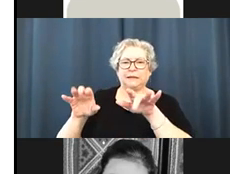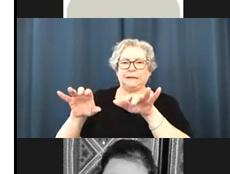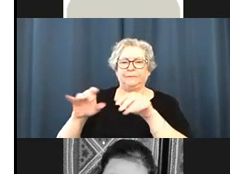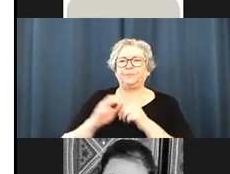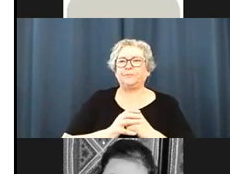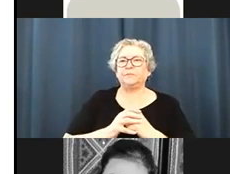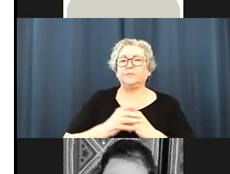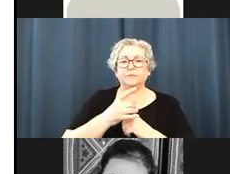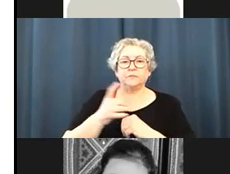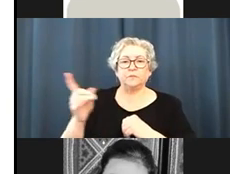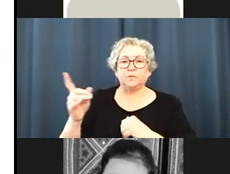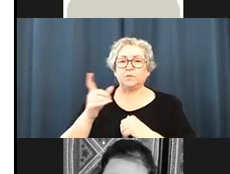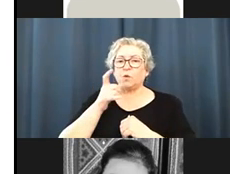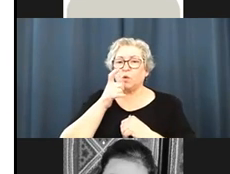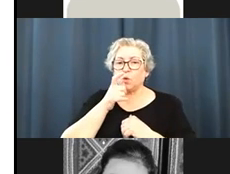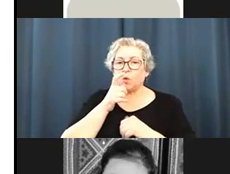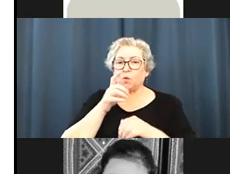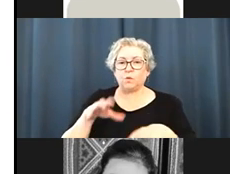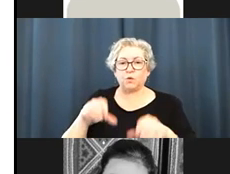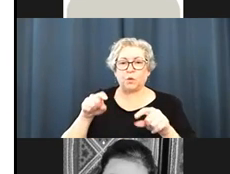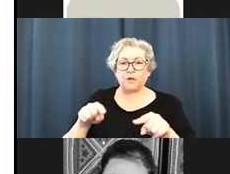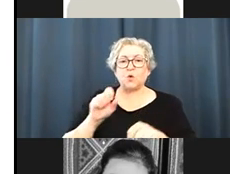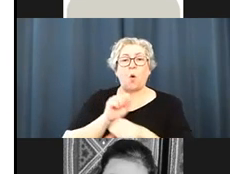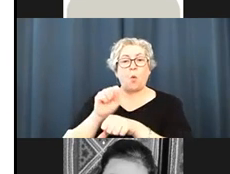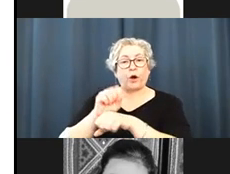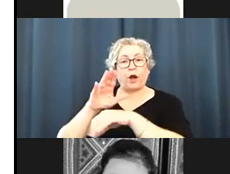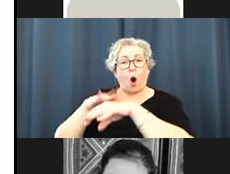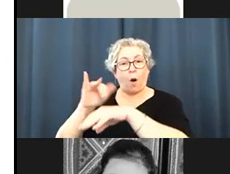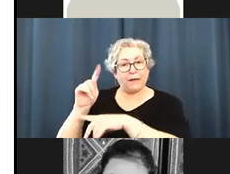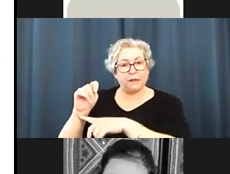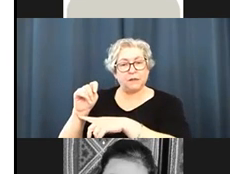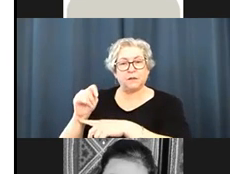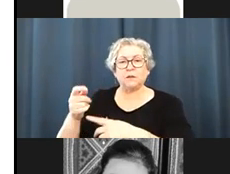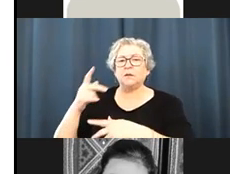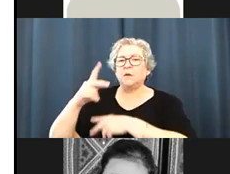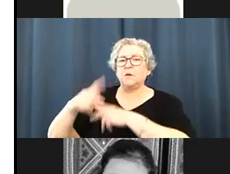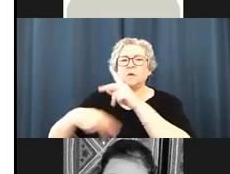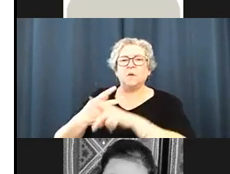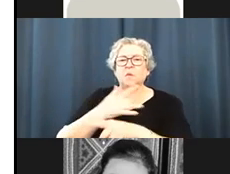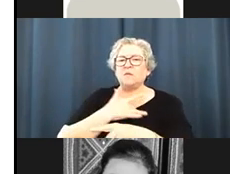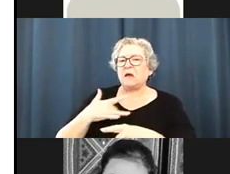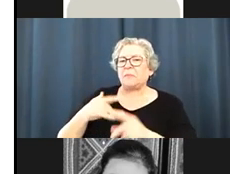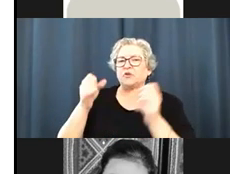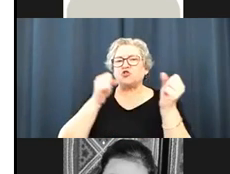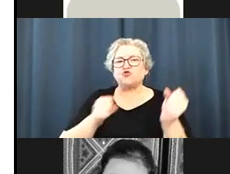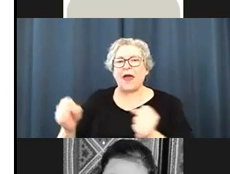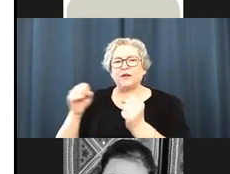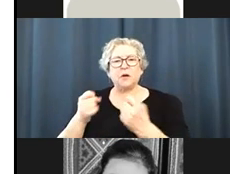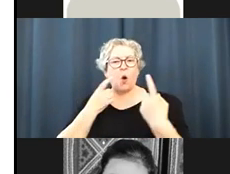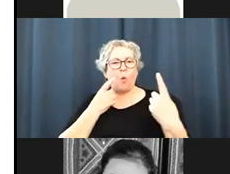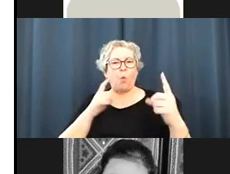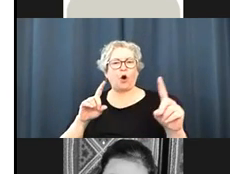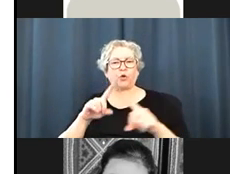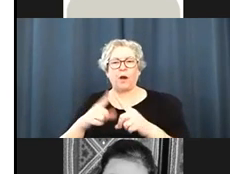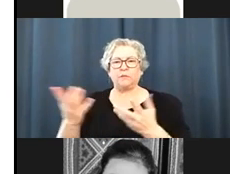And for those of you that are doing this or are working on doing this, what kind of strategies have worked when